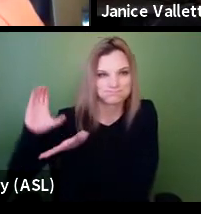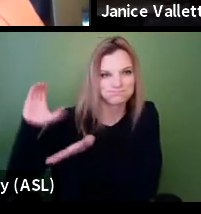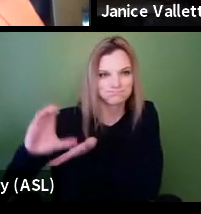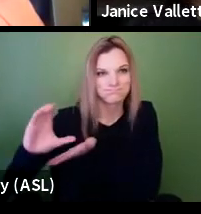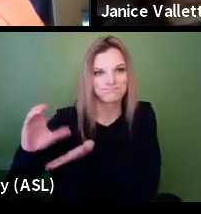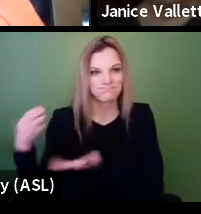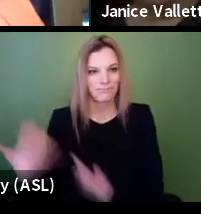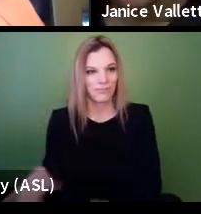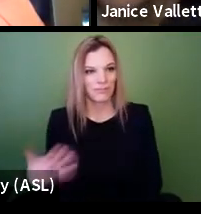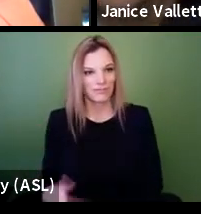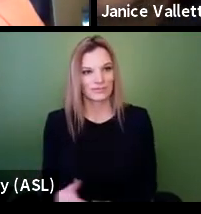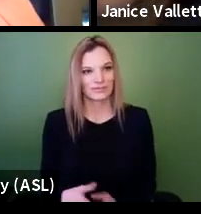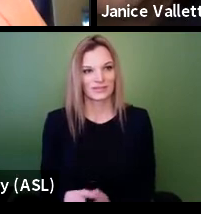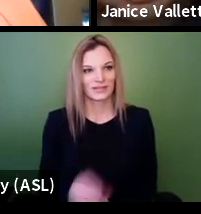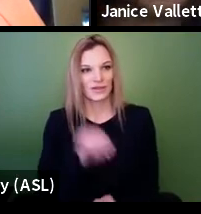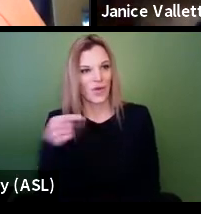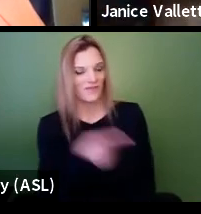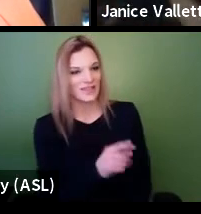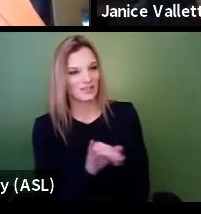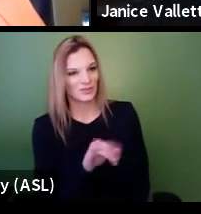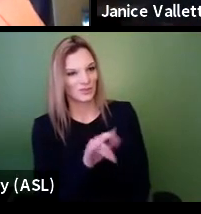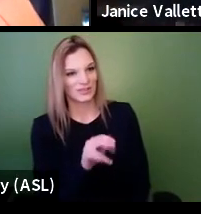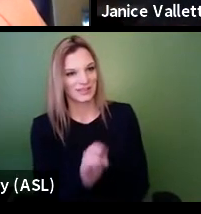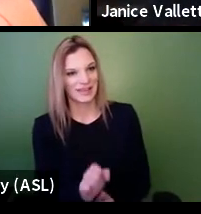no offense. No offense, Julianne.